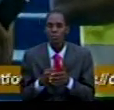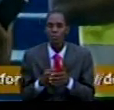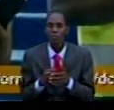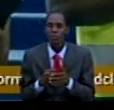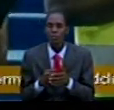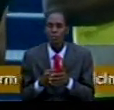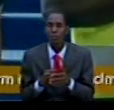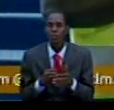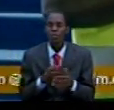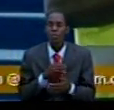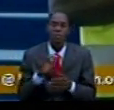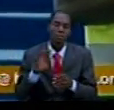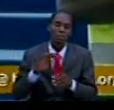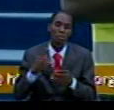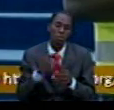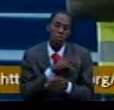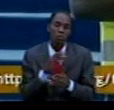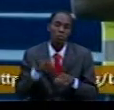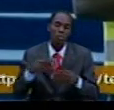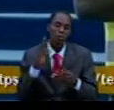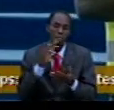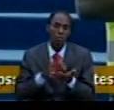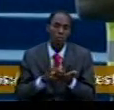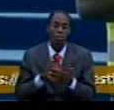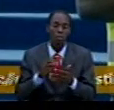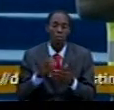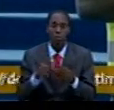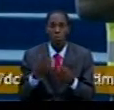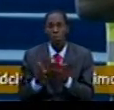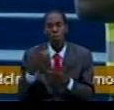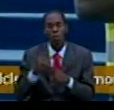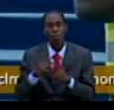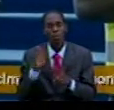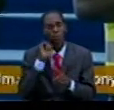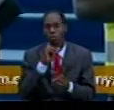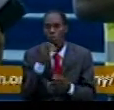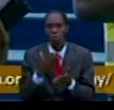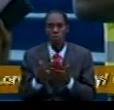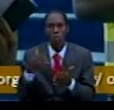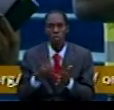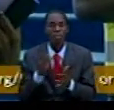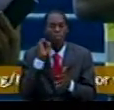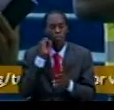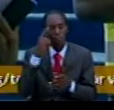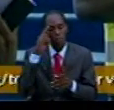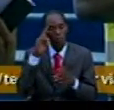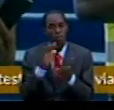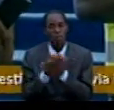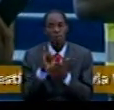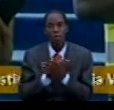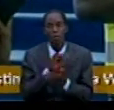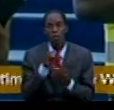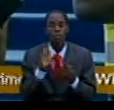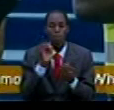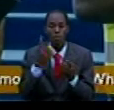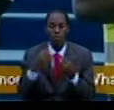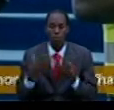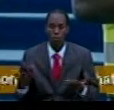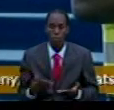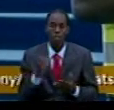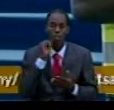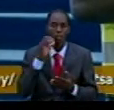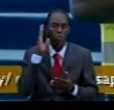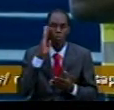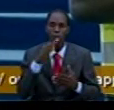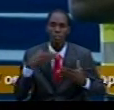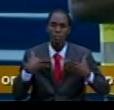some drugs for me, but I didn't buy them. I said, when I come to this place, I believe God that I will be ill. And by the special grace of